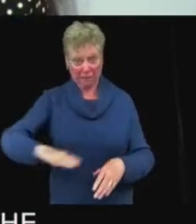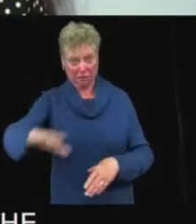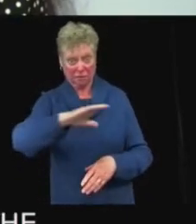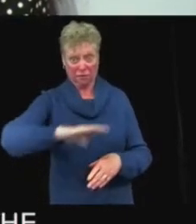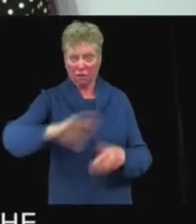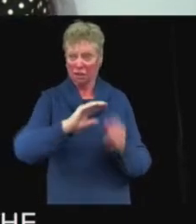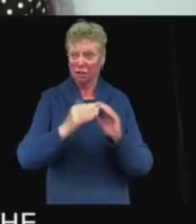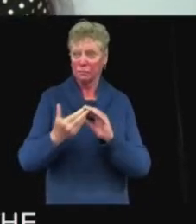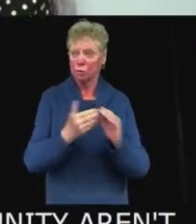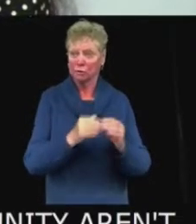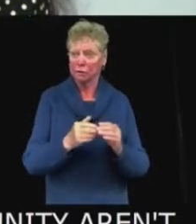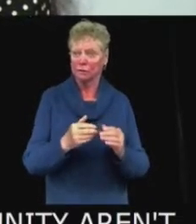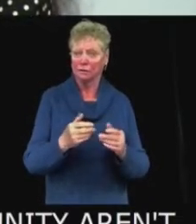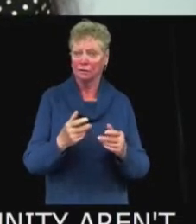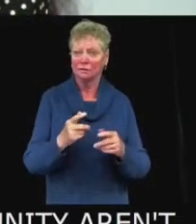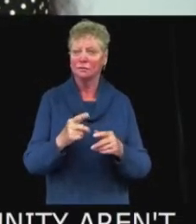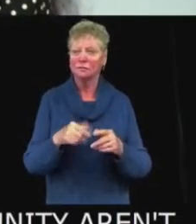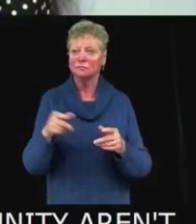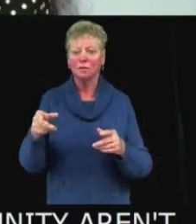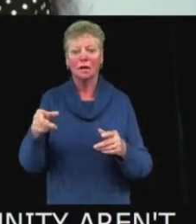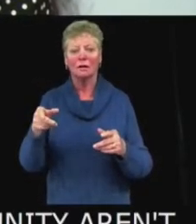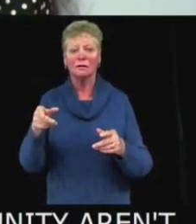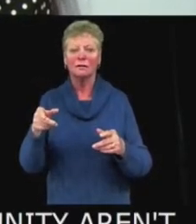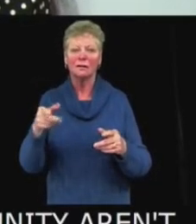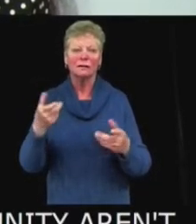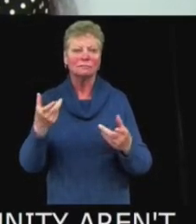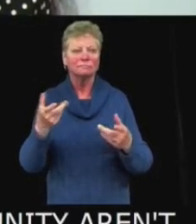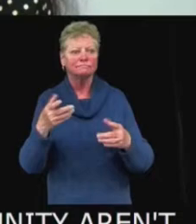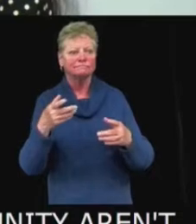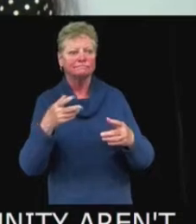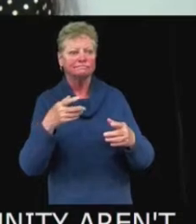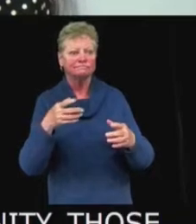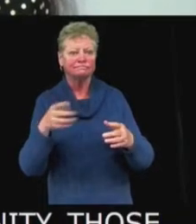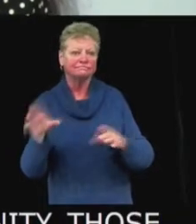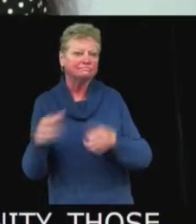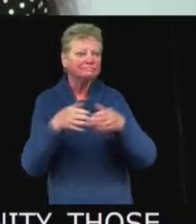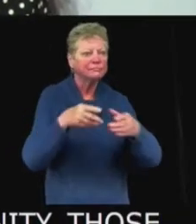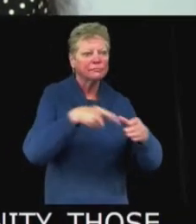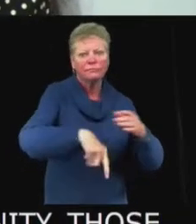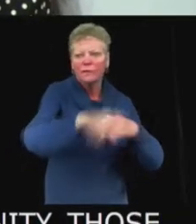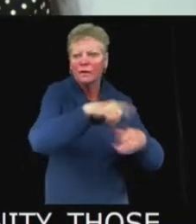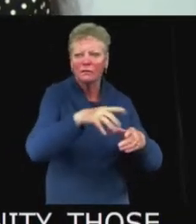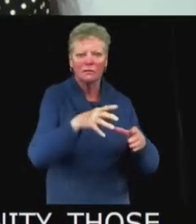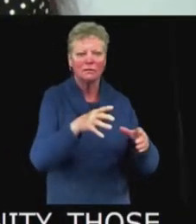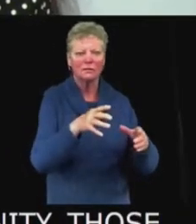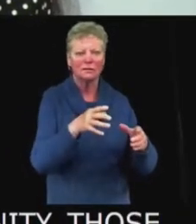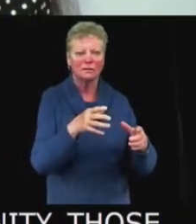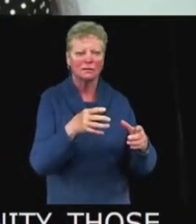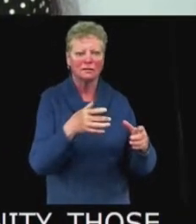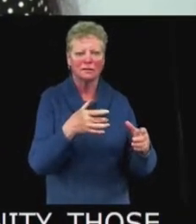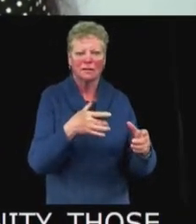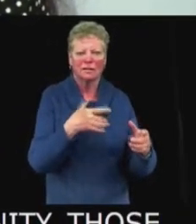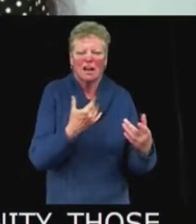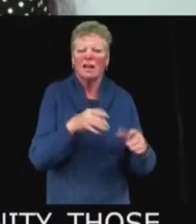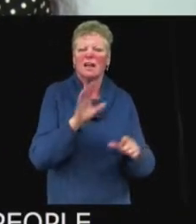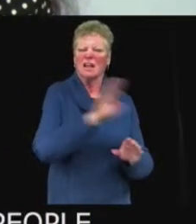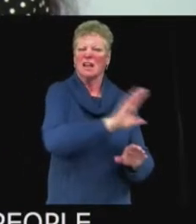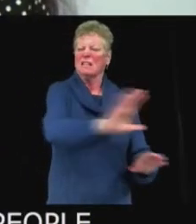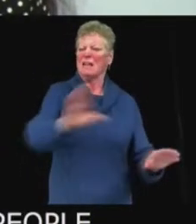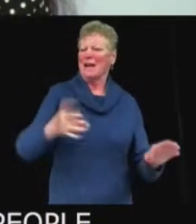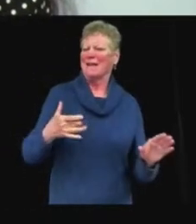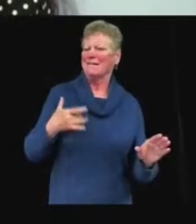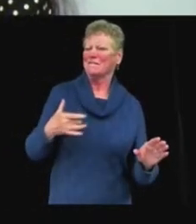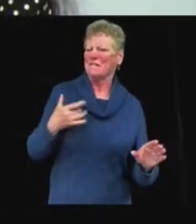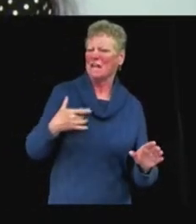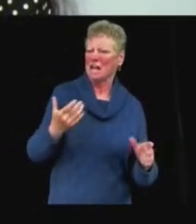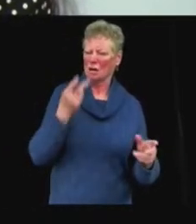just coming as an outside force to police that community, those are things that really lead to the breakdown of how people experience policing. We saw a lot